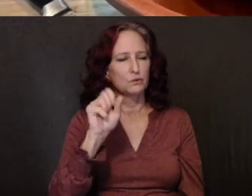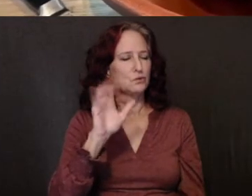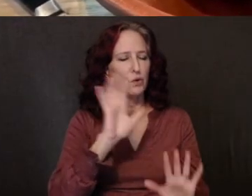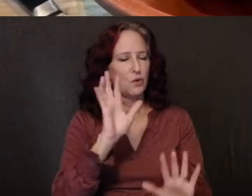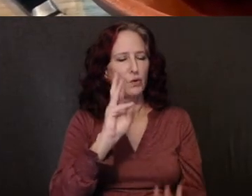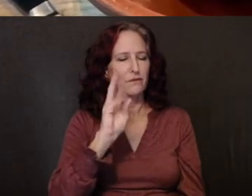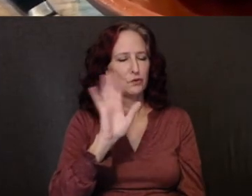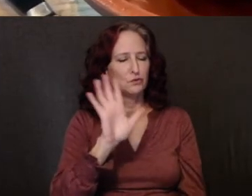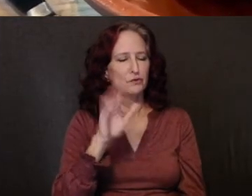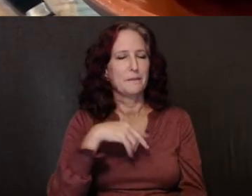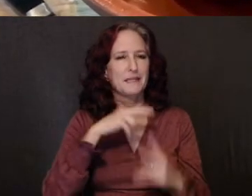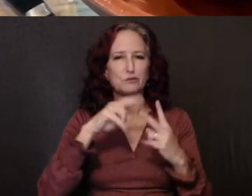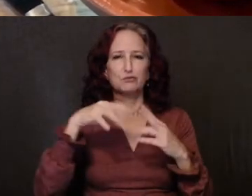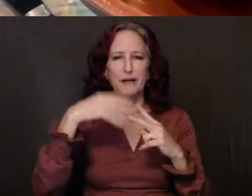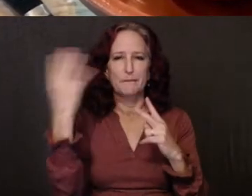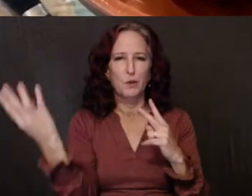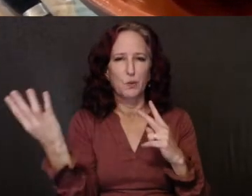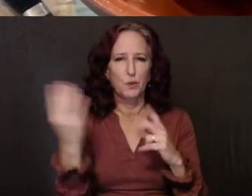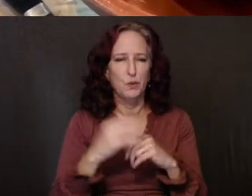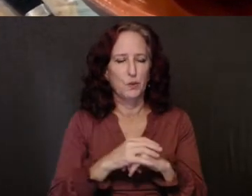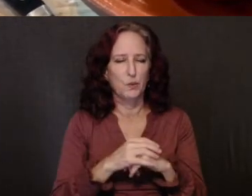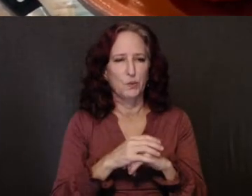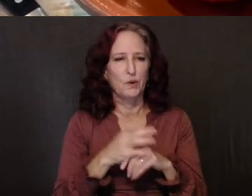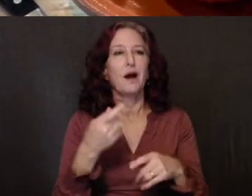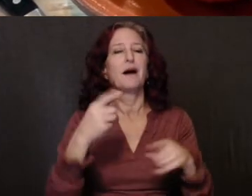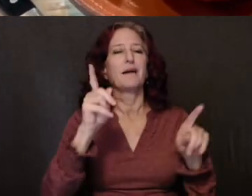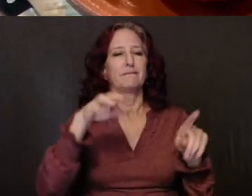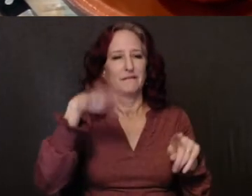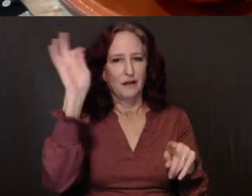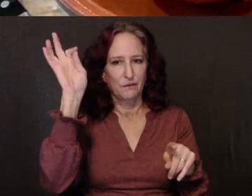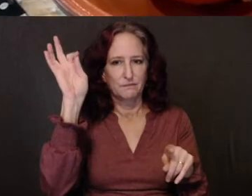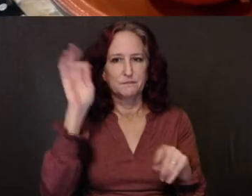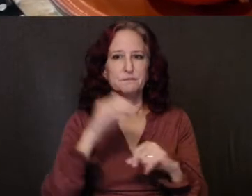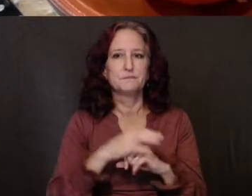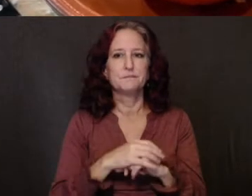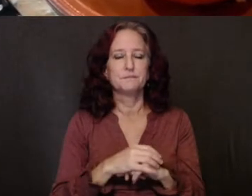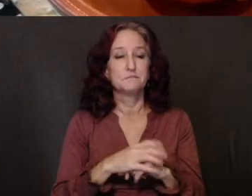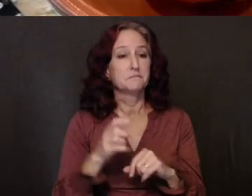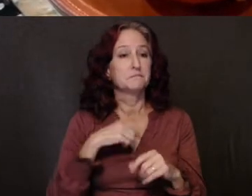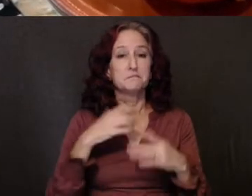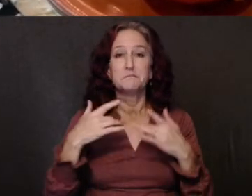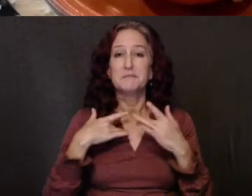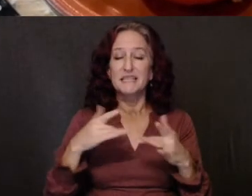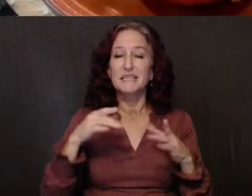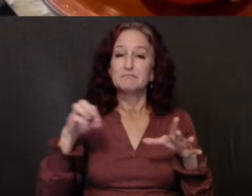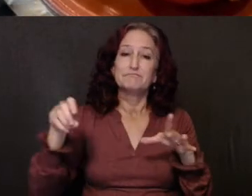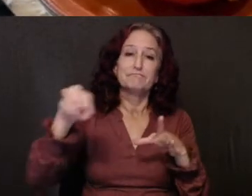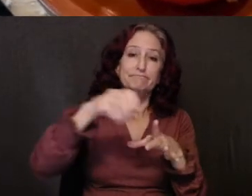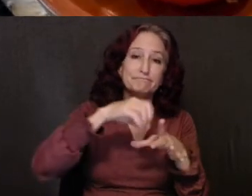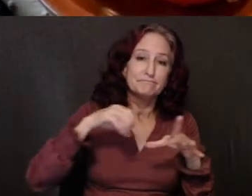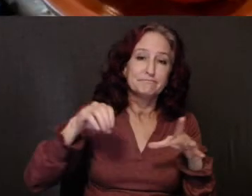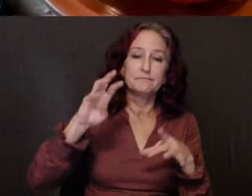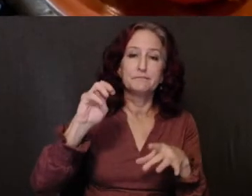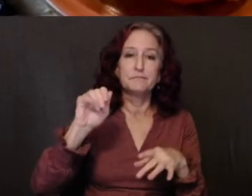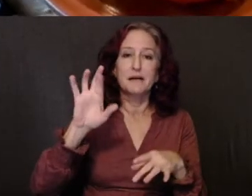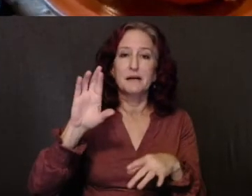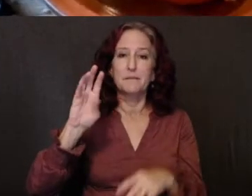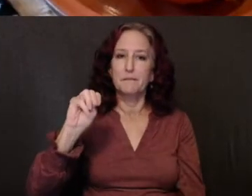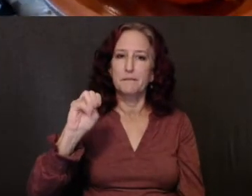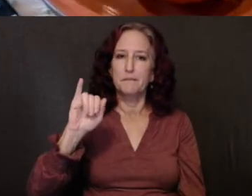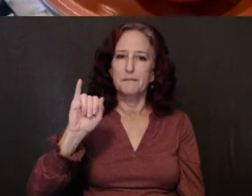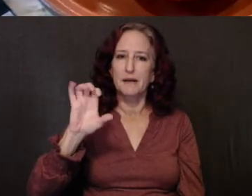No, it was in Whole Foods bag. Or not Whole Foods, Rainbow. Oh, here they